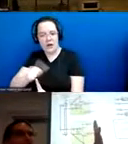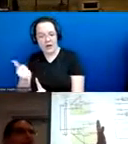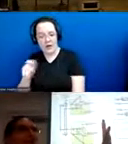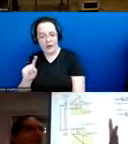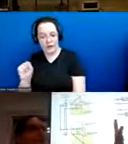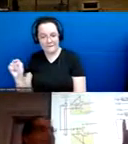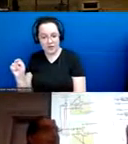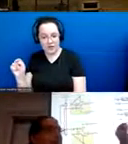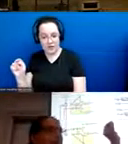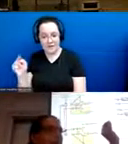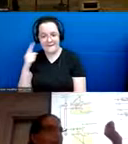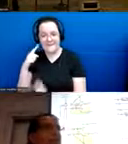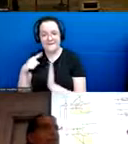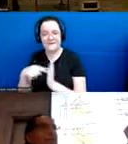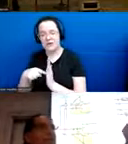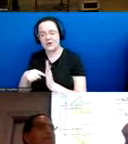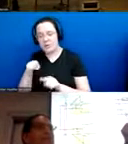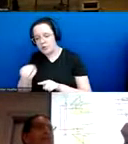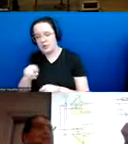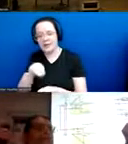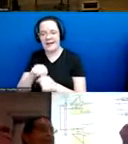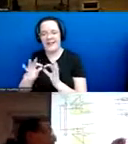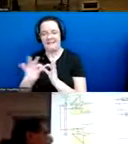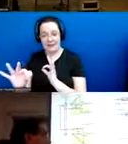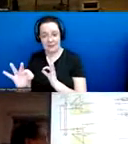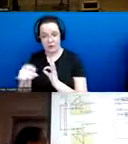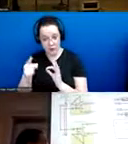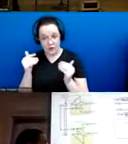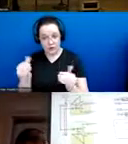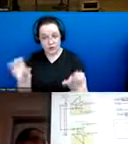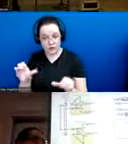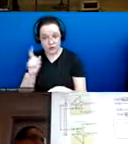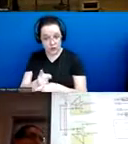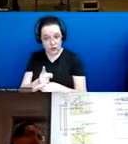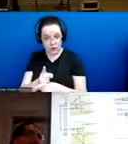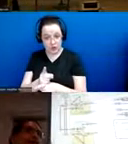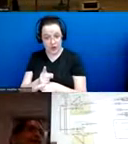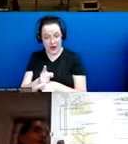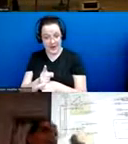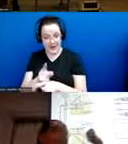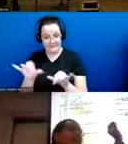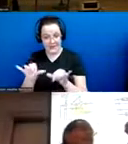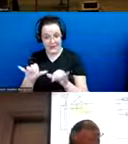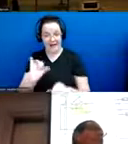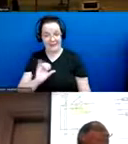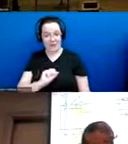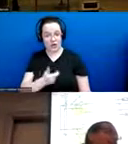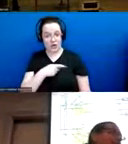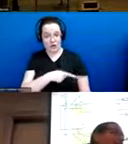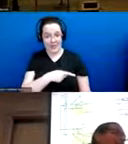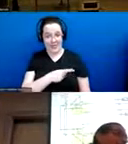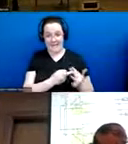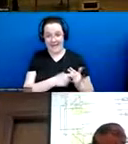example, traveling in the fiber. And if you do the right measurement, the qubit that you had at the beginning now is going to be then